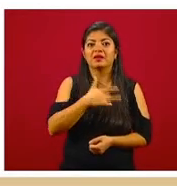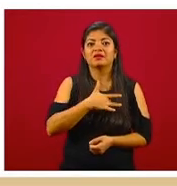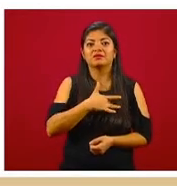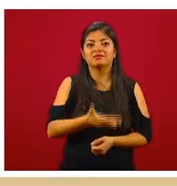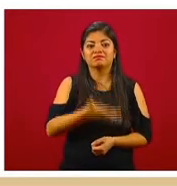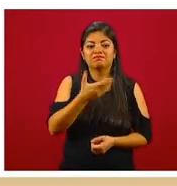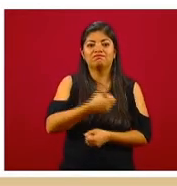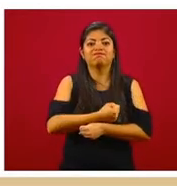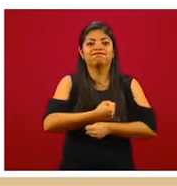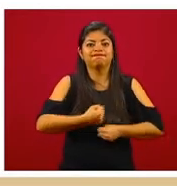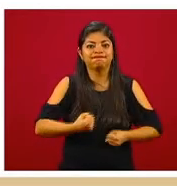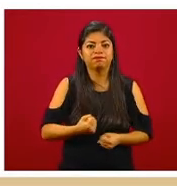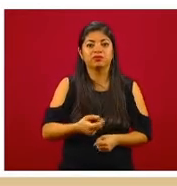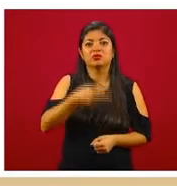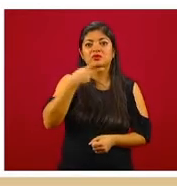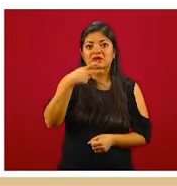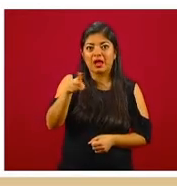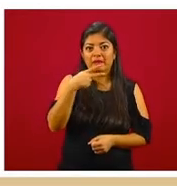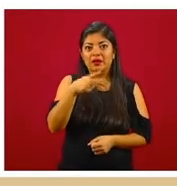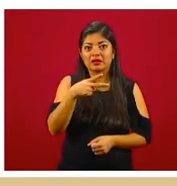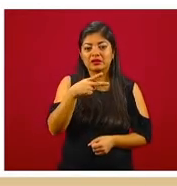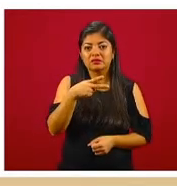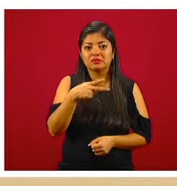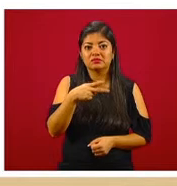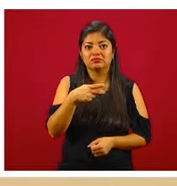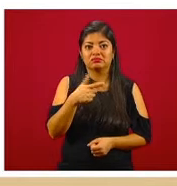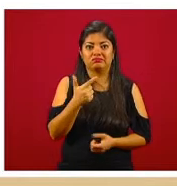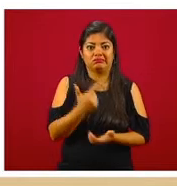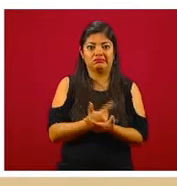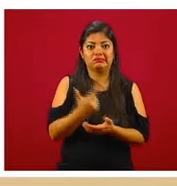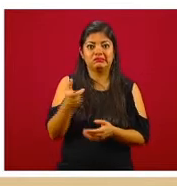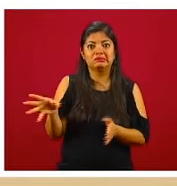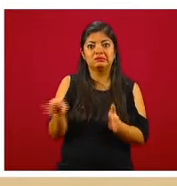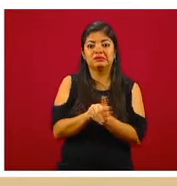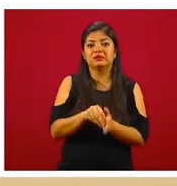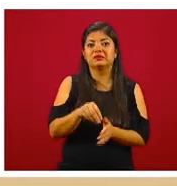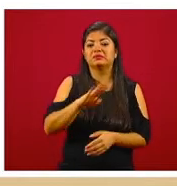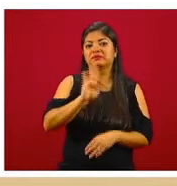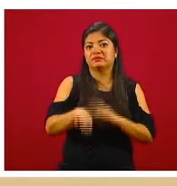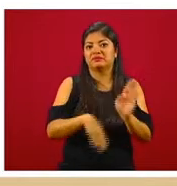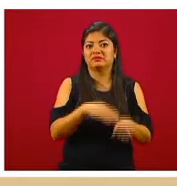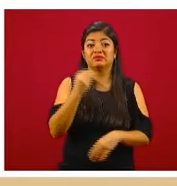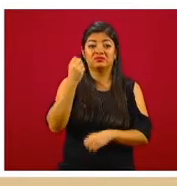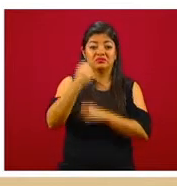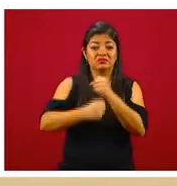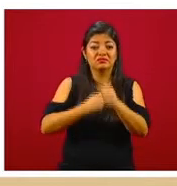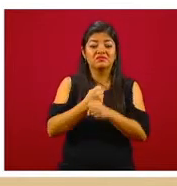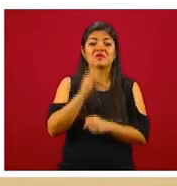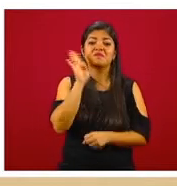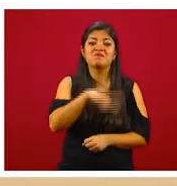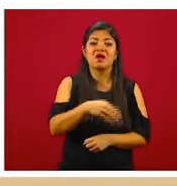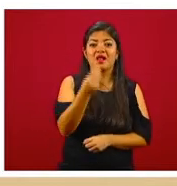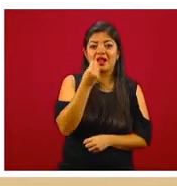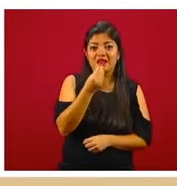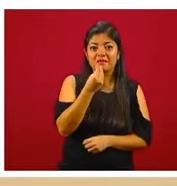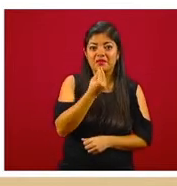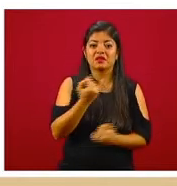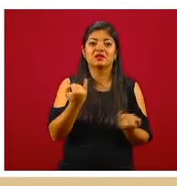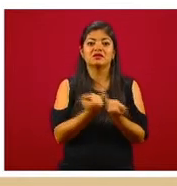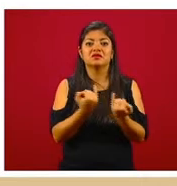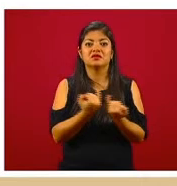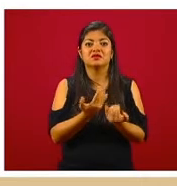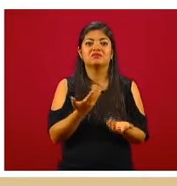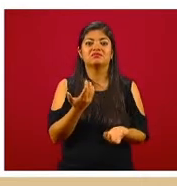that Mexico has tabaquismo, a que lot tienen que ver of con diseases such as obesity, muchos años de diabetes, mala smoking alimentación y problems, también and de